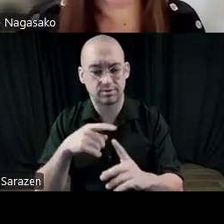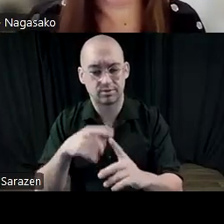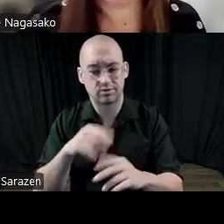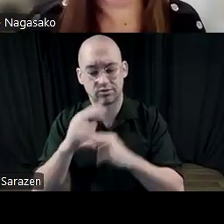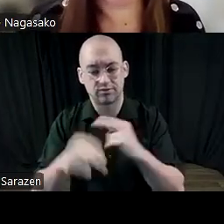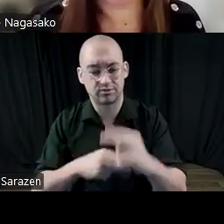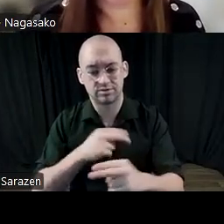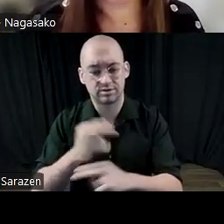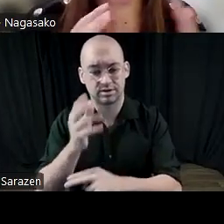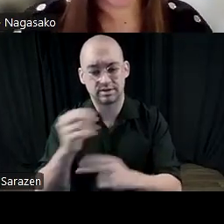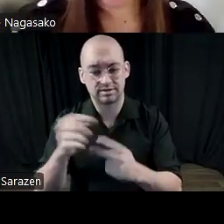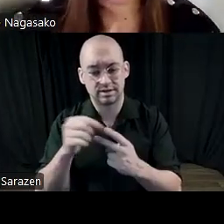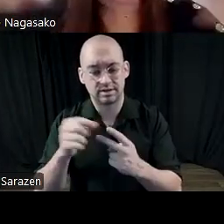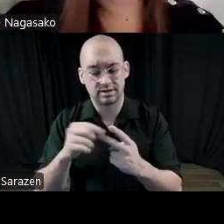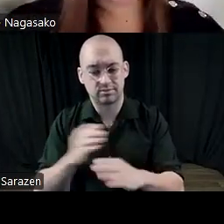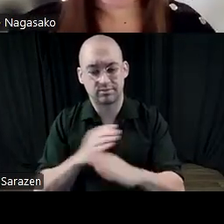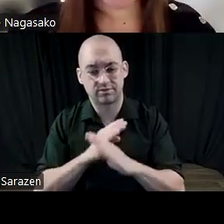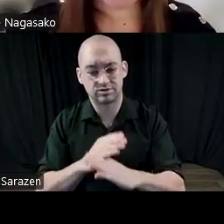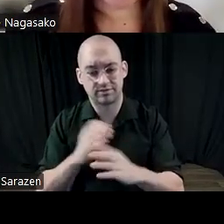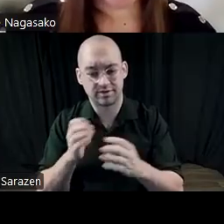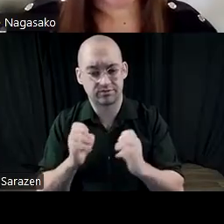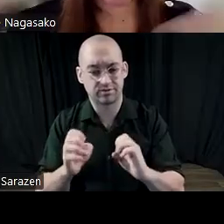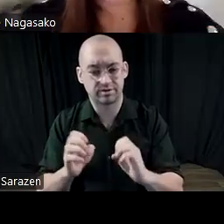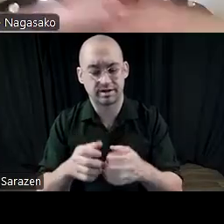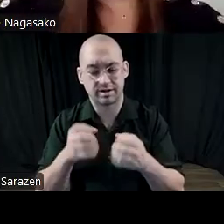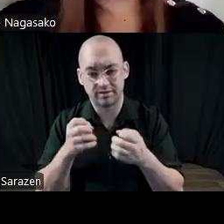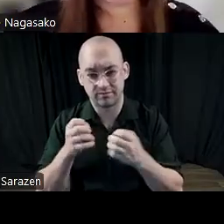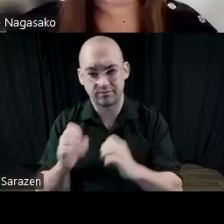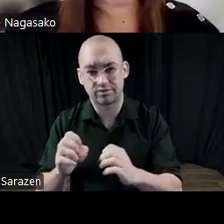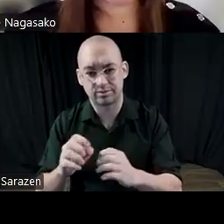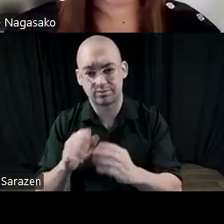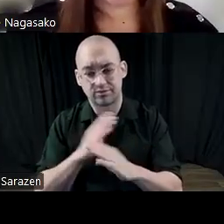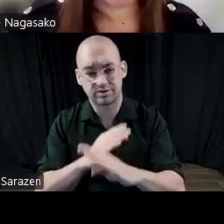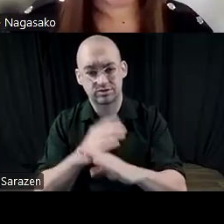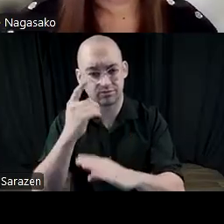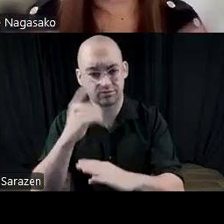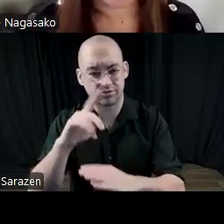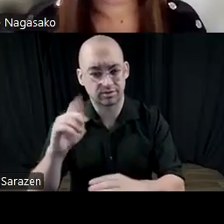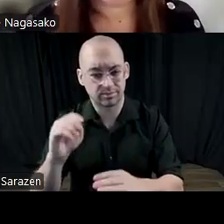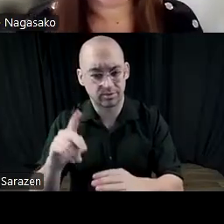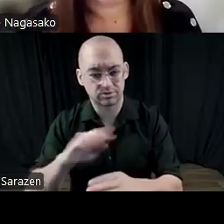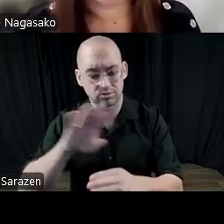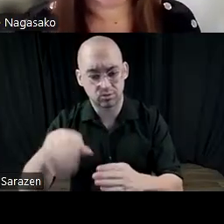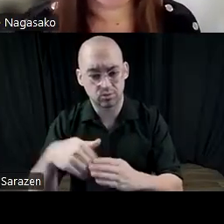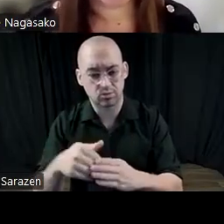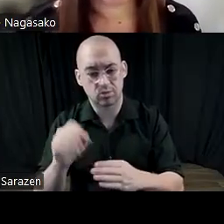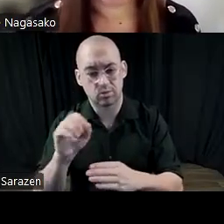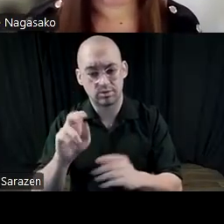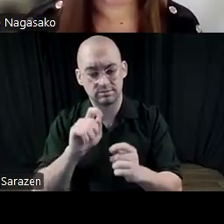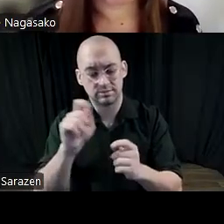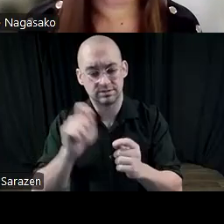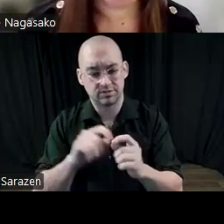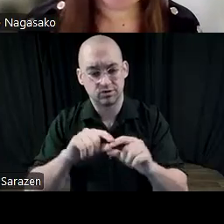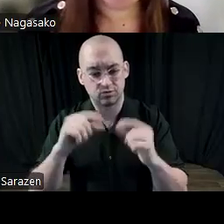selective prevention efforts. So efforts that are aimed at prevention for the population as a whole or for specific groups that